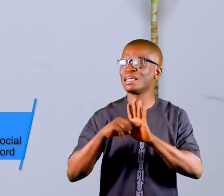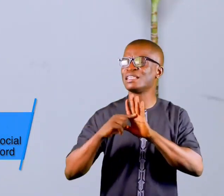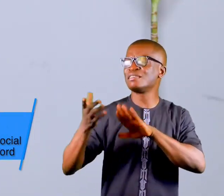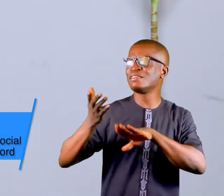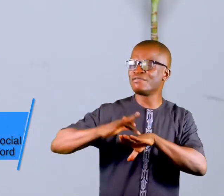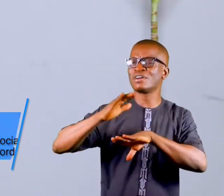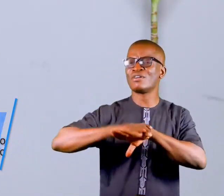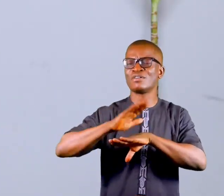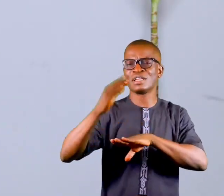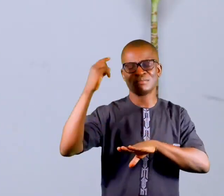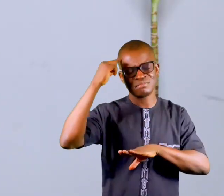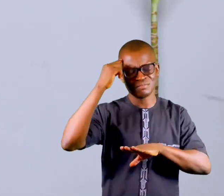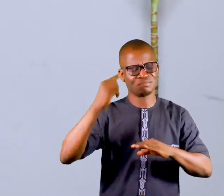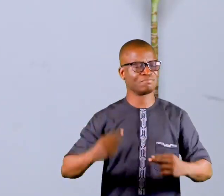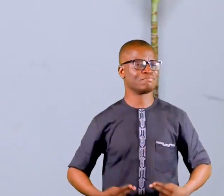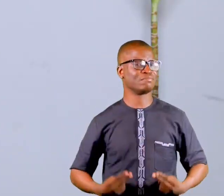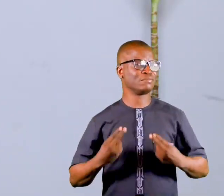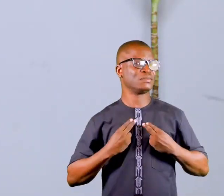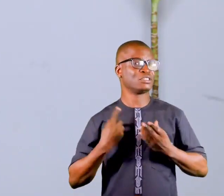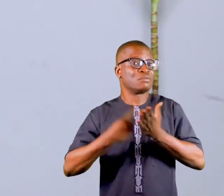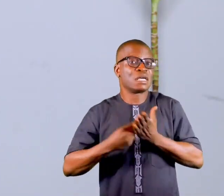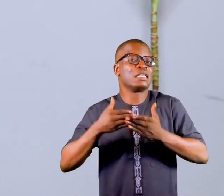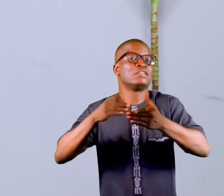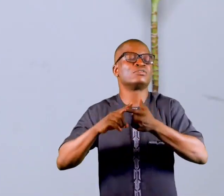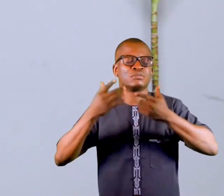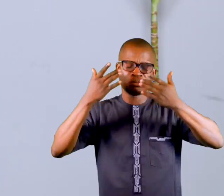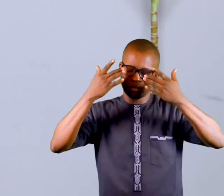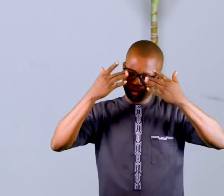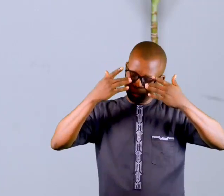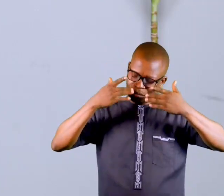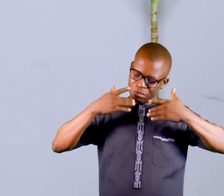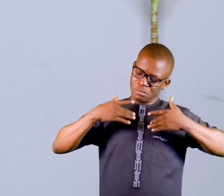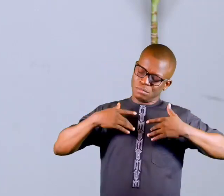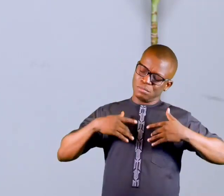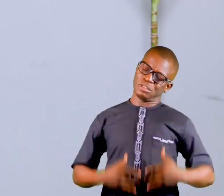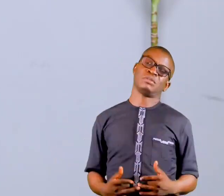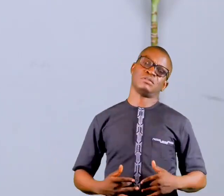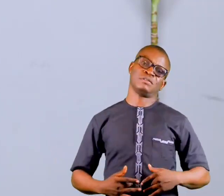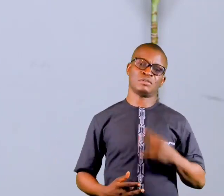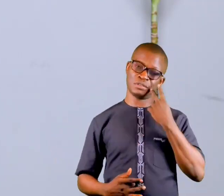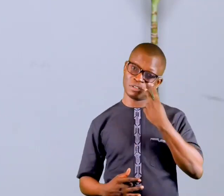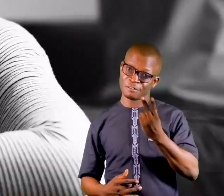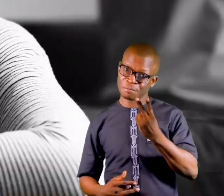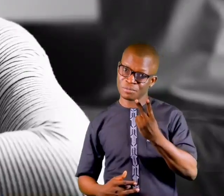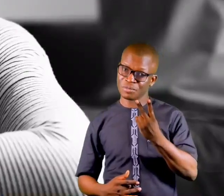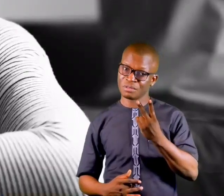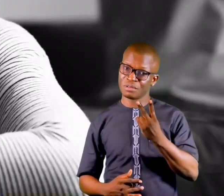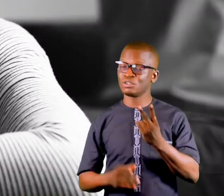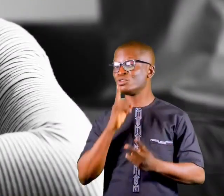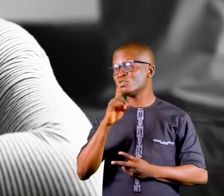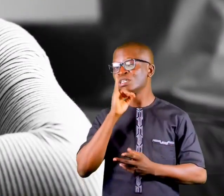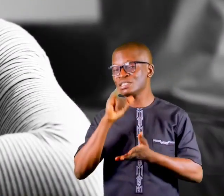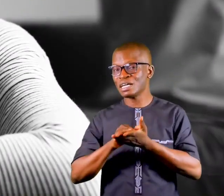mental health. It's even led to depression in some cases. And the sad thing is that children